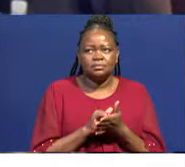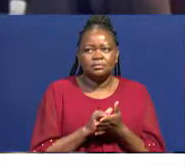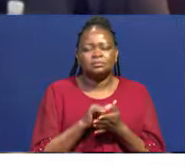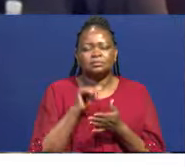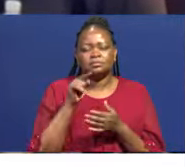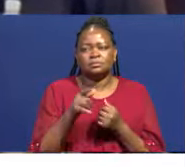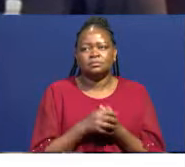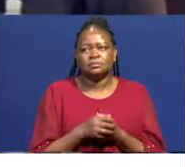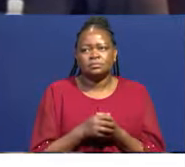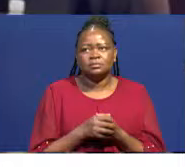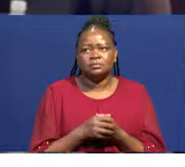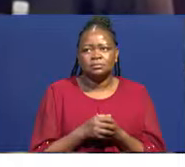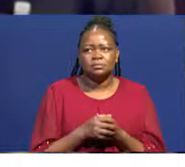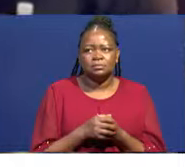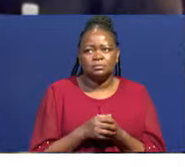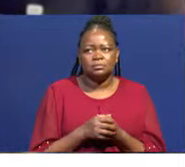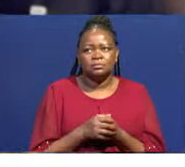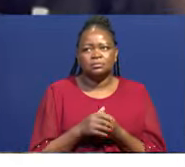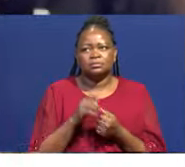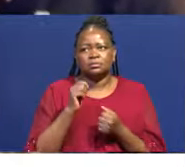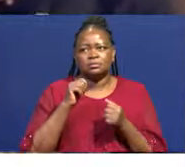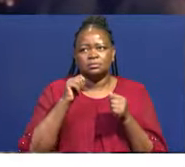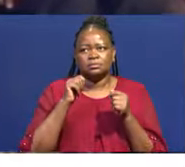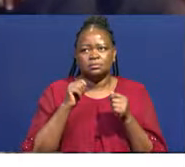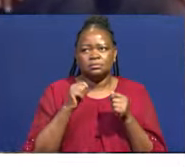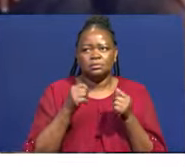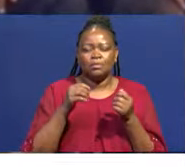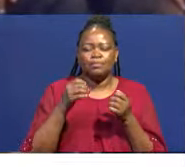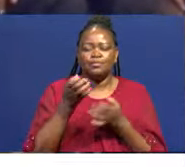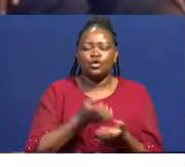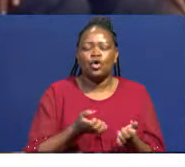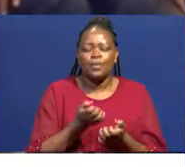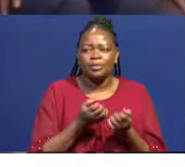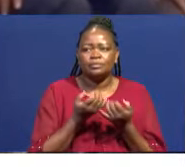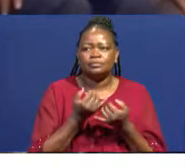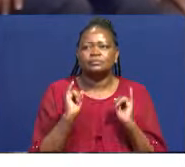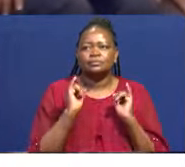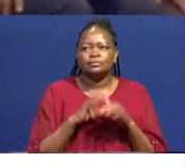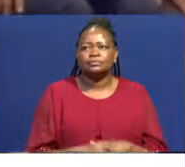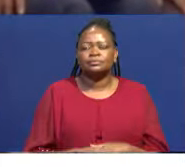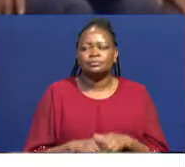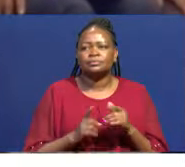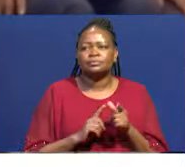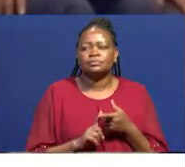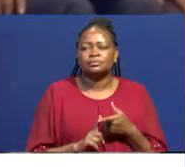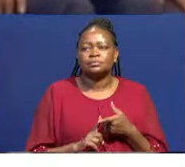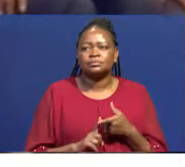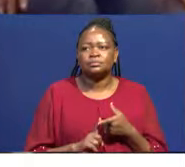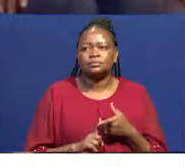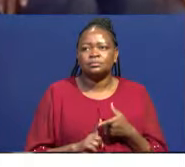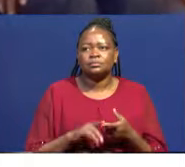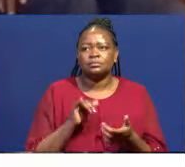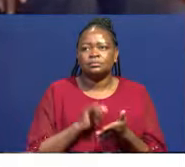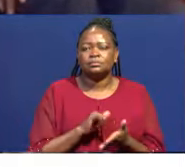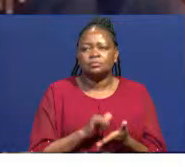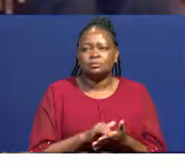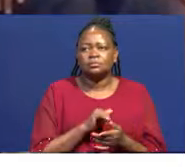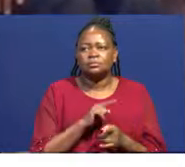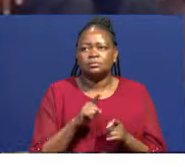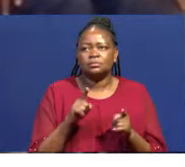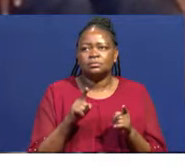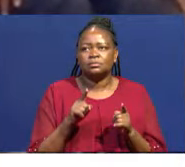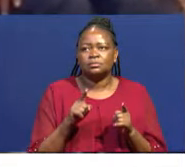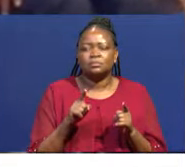state of attending the key macroeconomic indicators. There is no denying that South Sudan